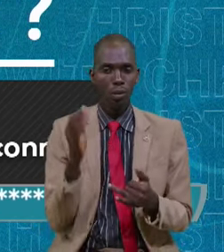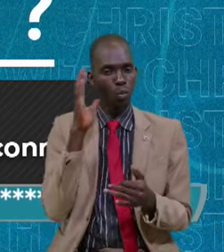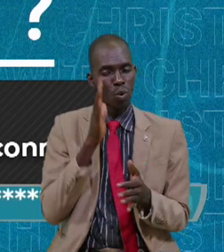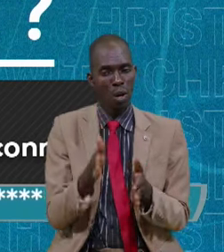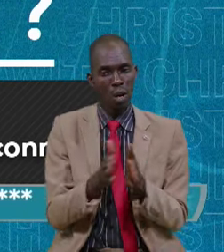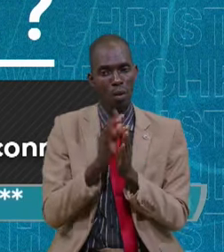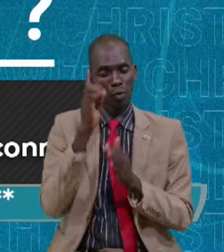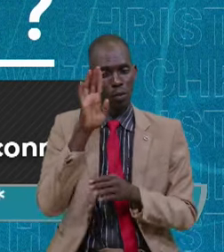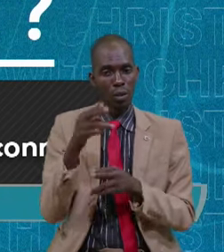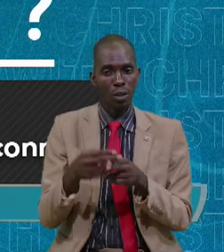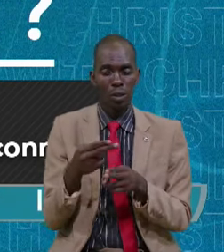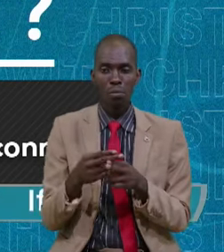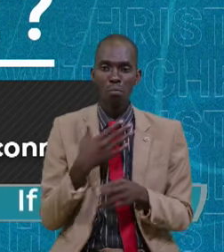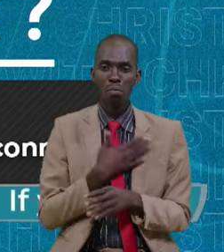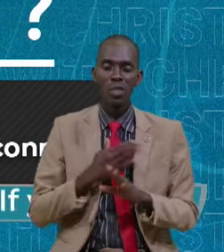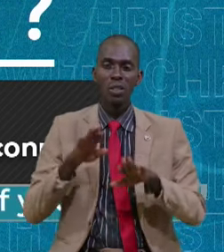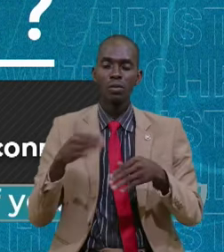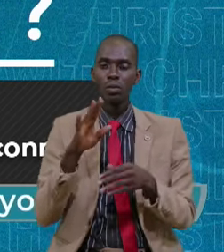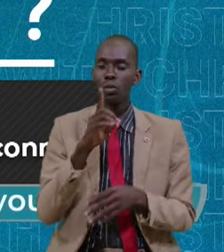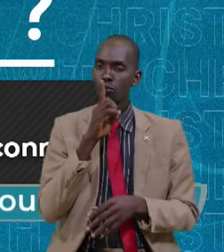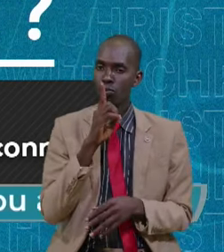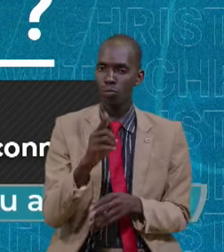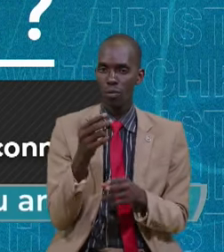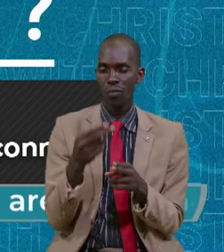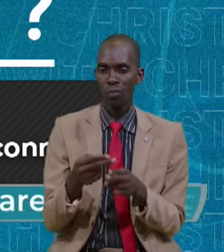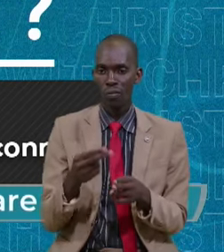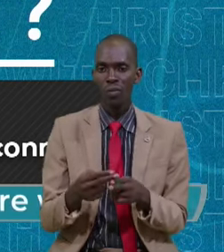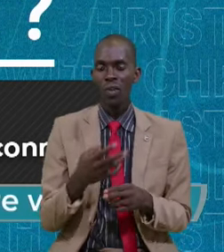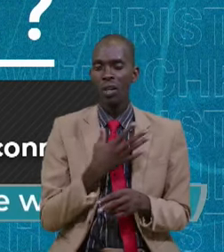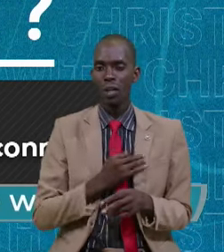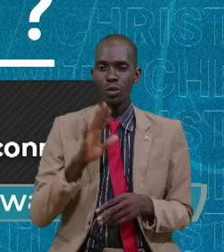your correct address and your phone number.